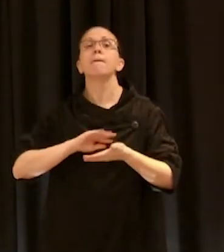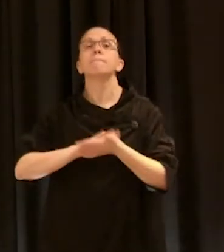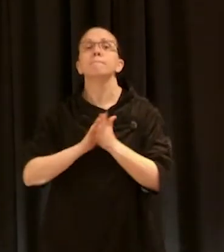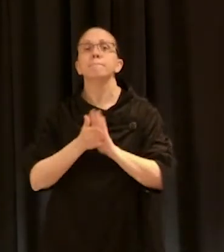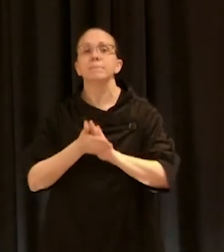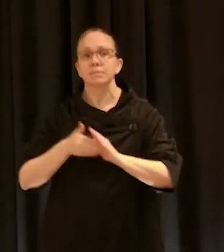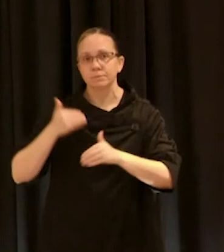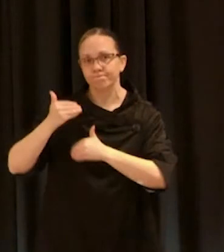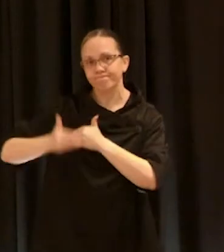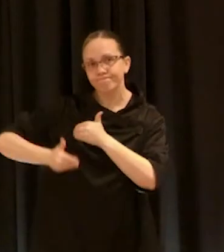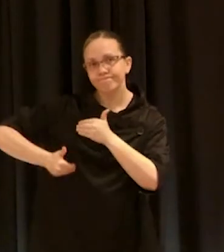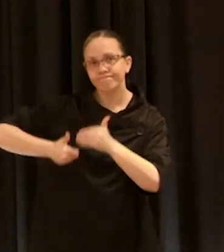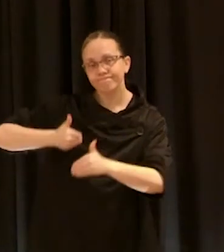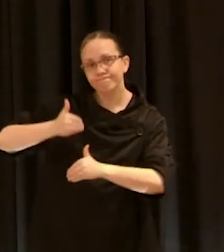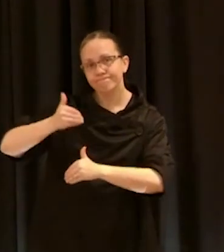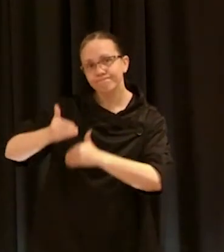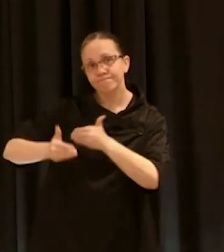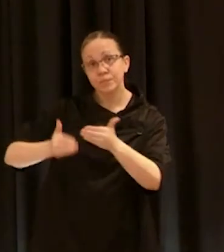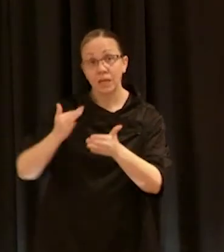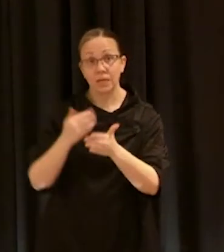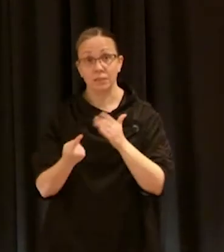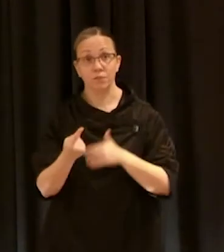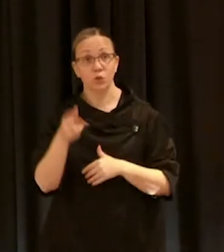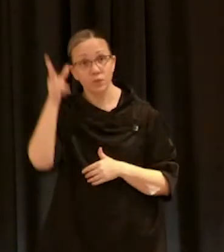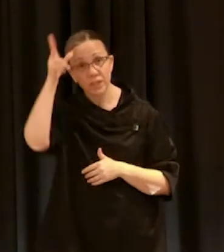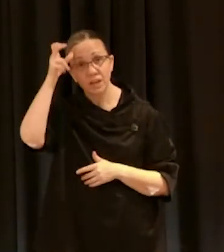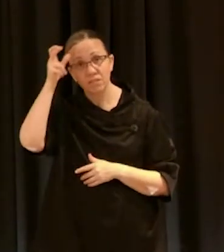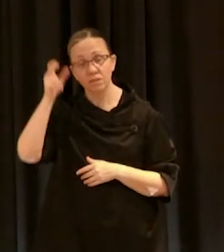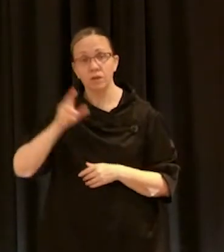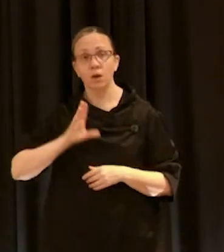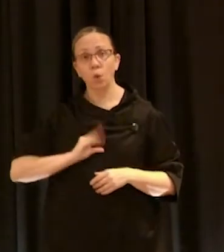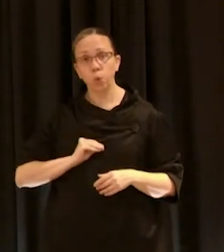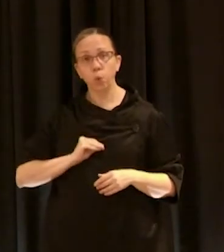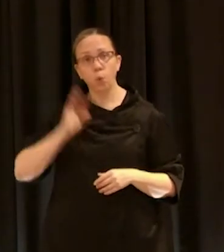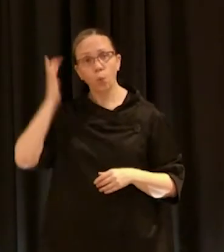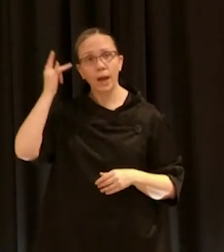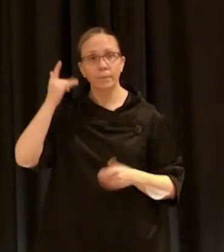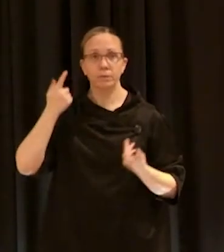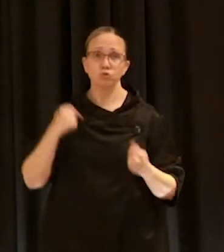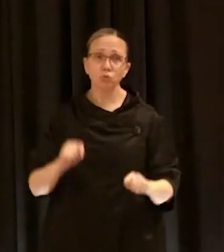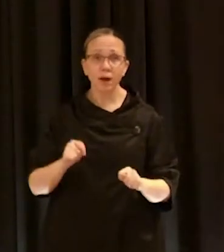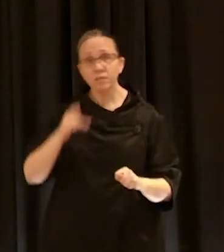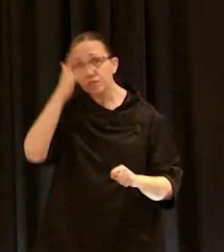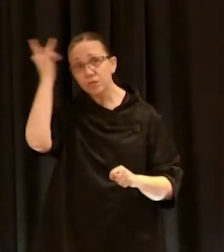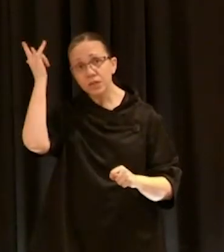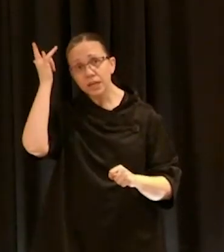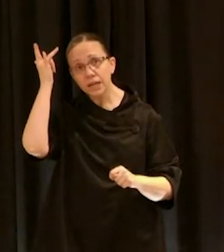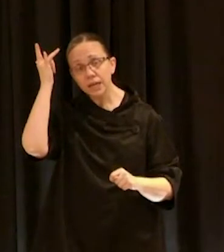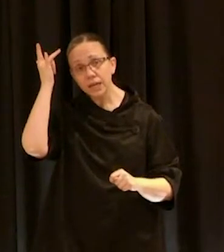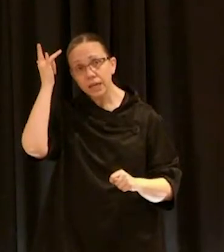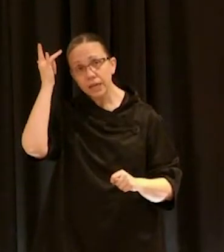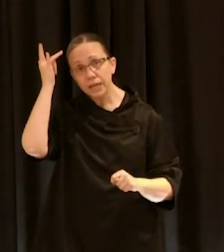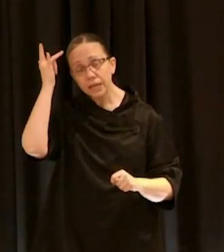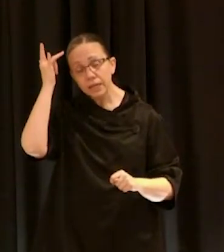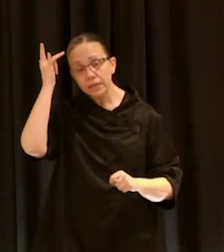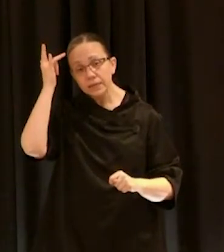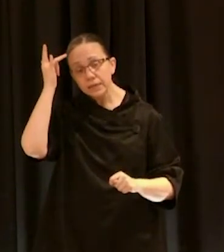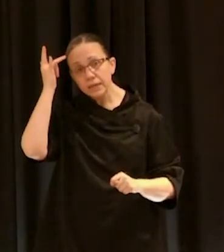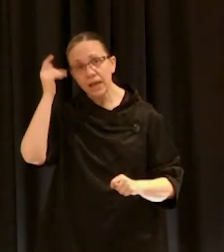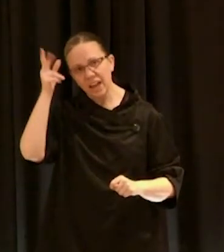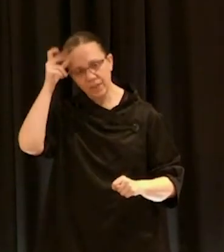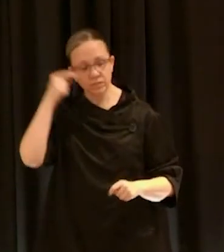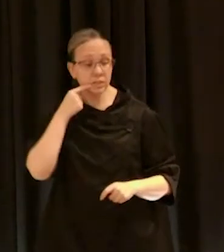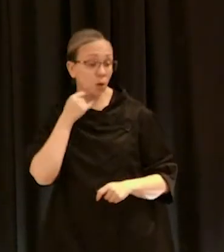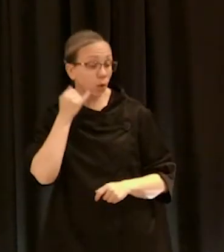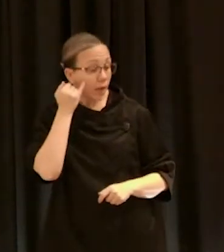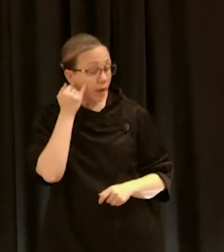makes it continual. See, some of you, even the devil has beat you up because you've been trying to forget. You've been forgetting. And the devil